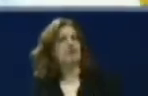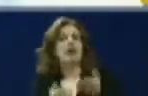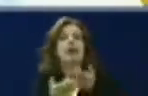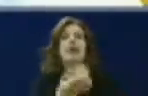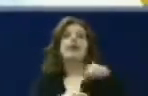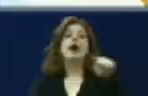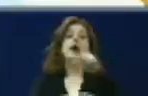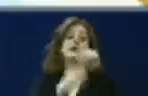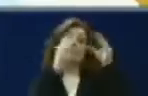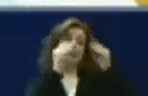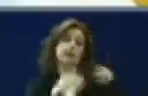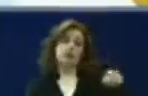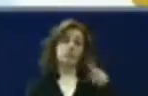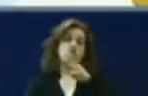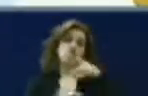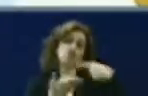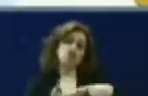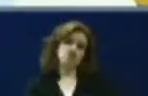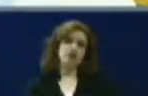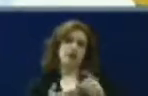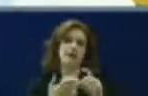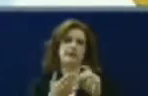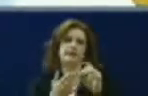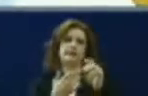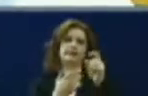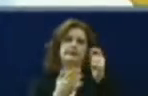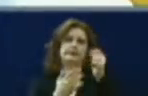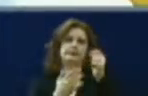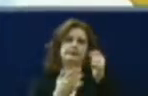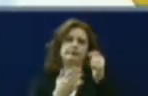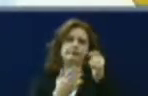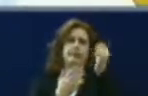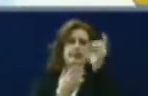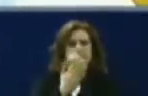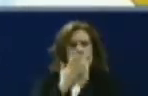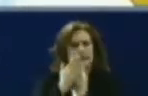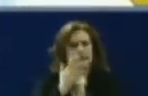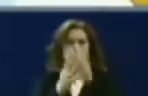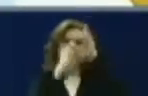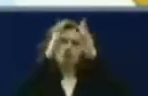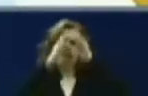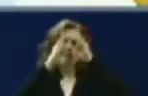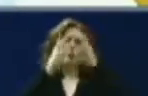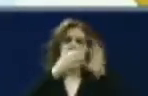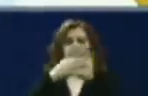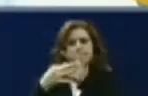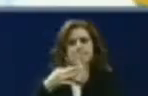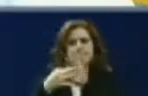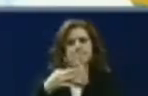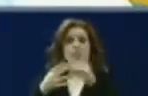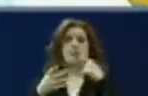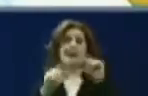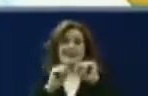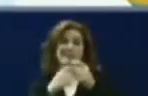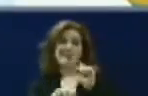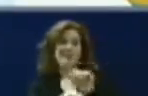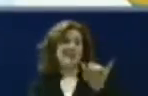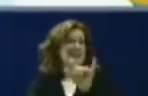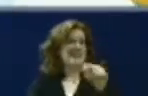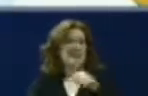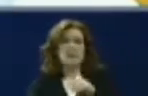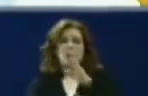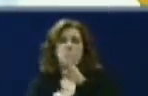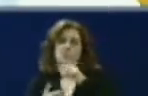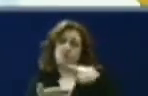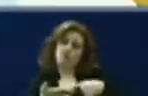allows a teacher to talk about design, innovation, problem solving, and teamwork at the same time while talking about math,